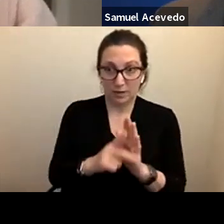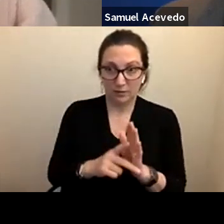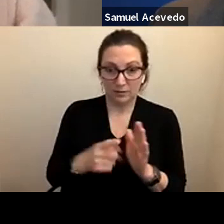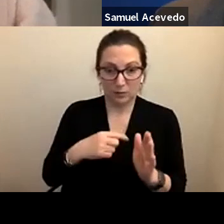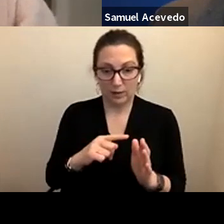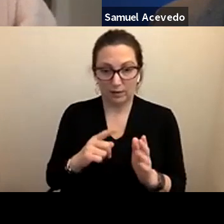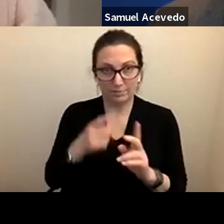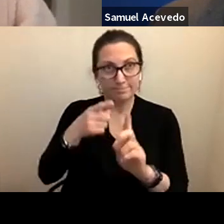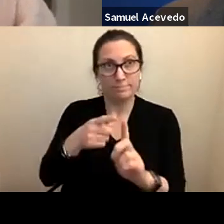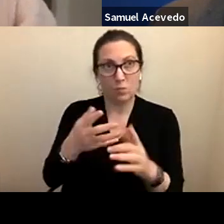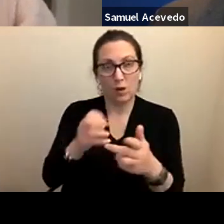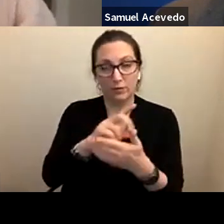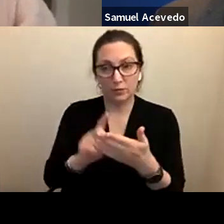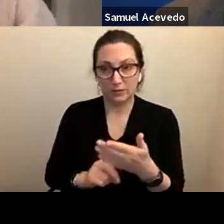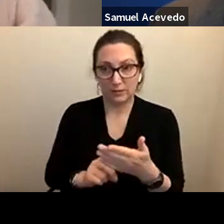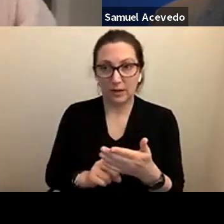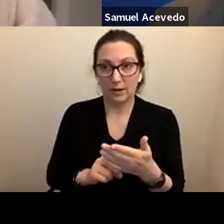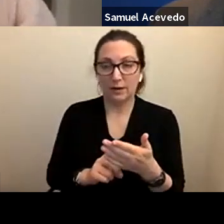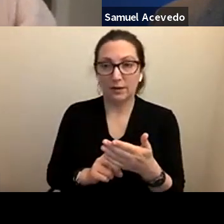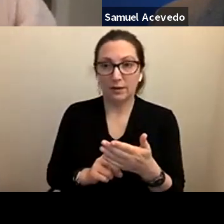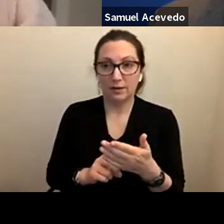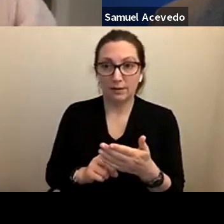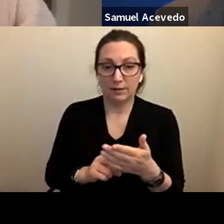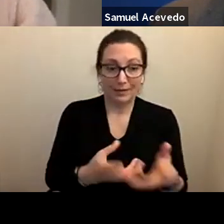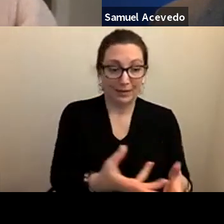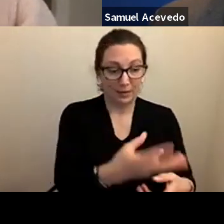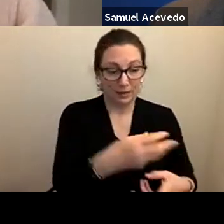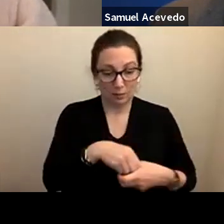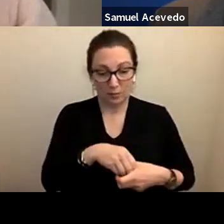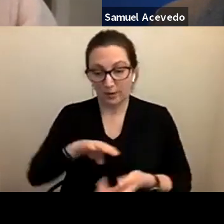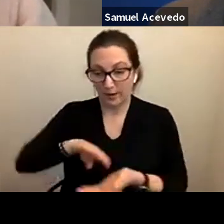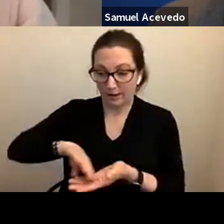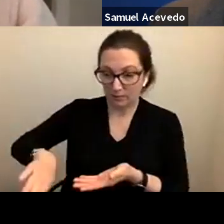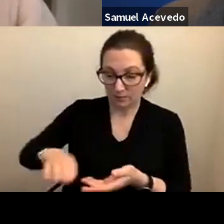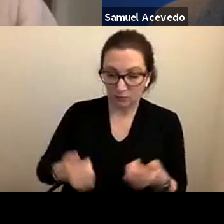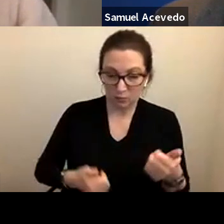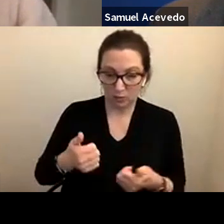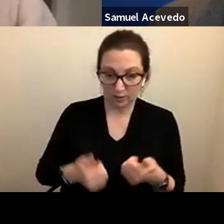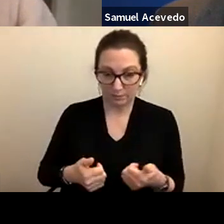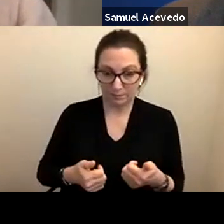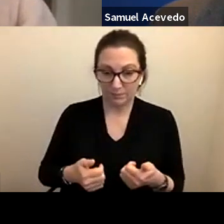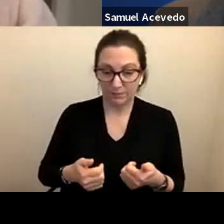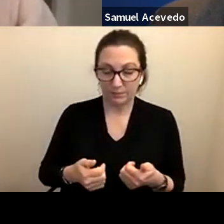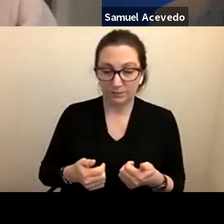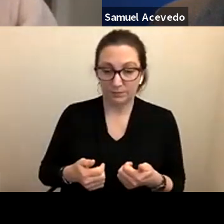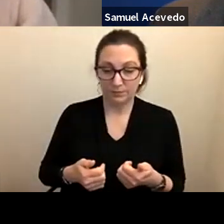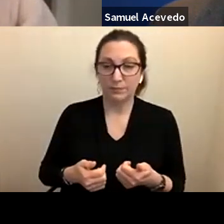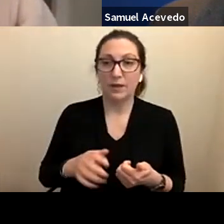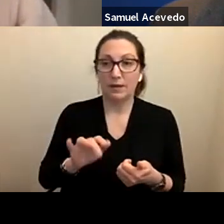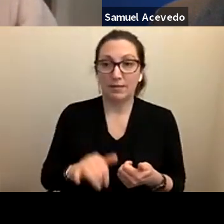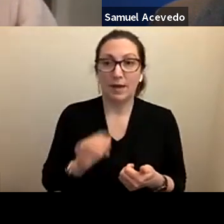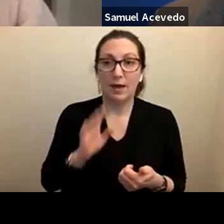design, it would inform the type of criteria that I